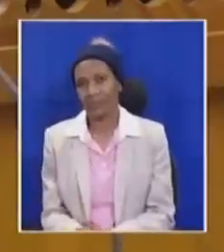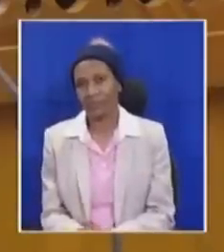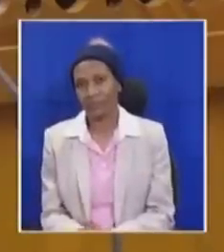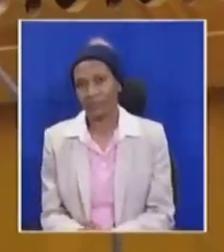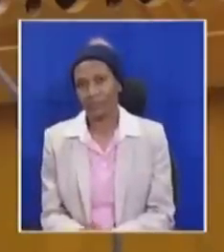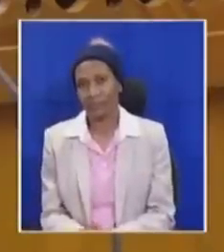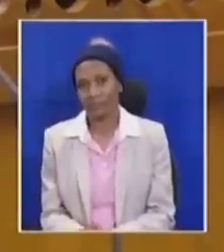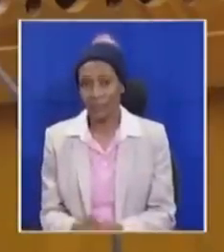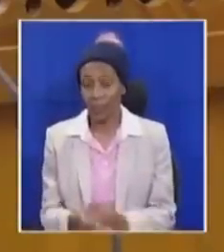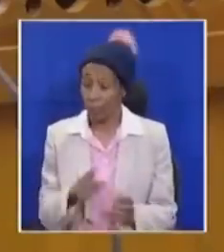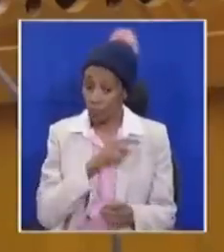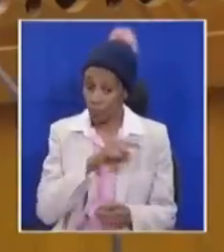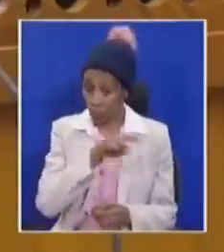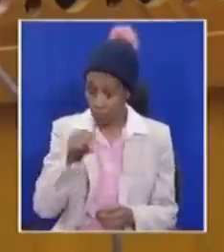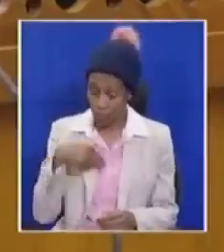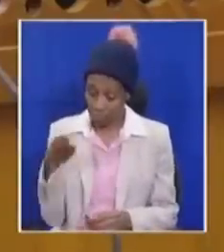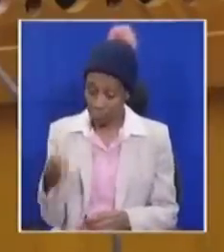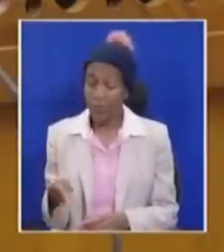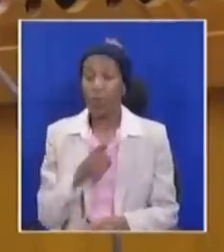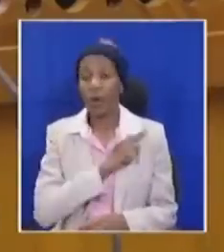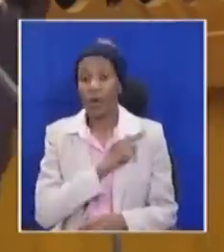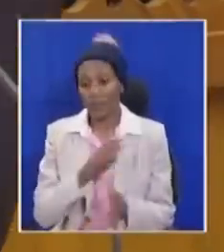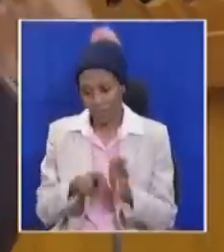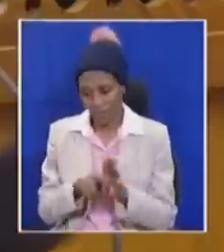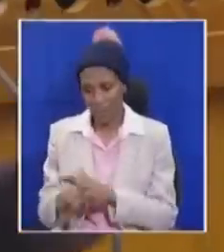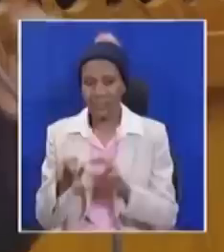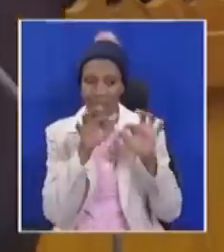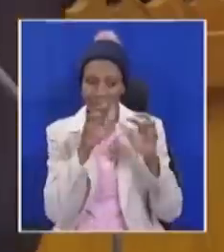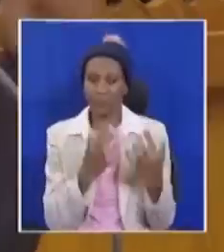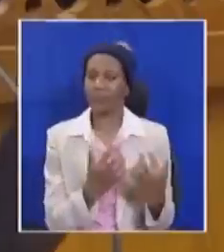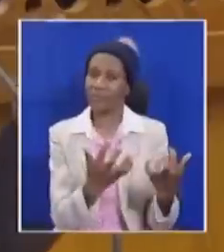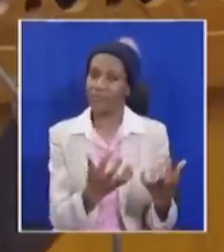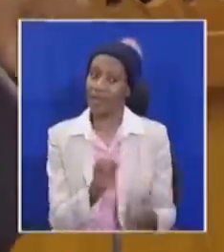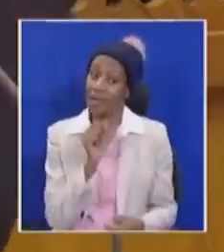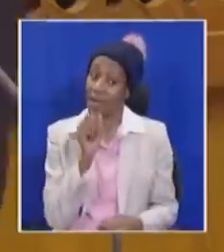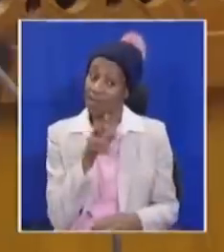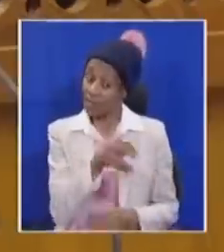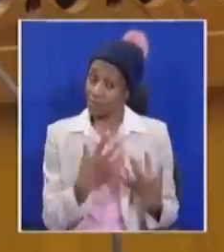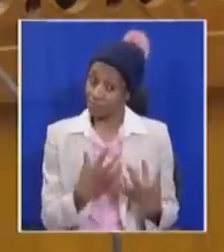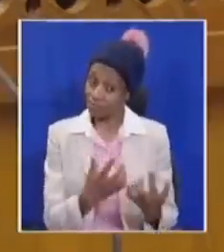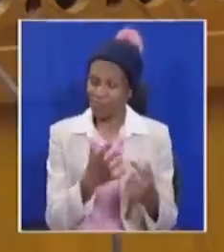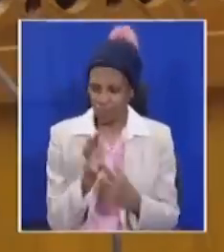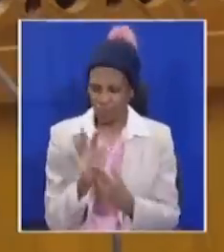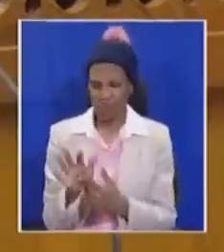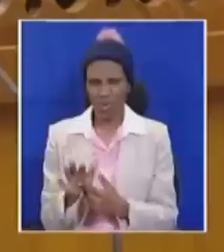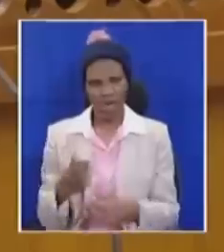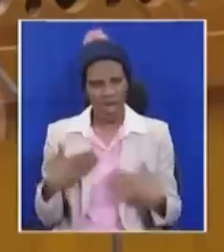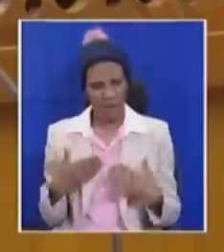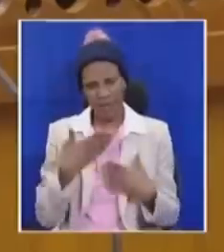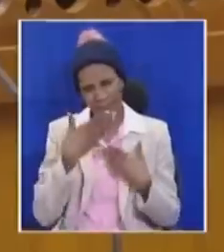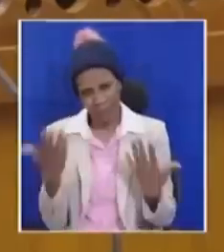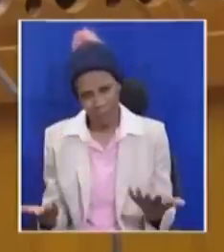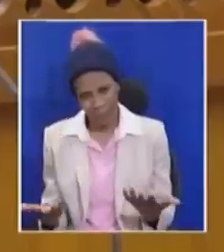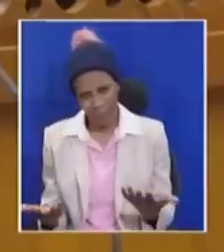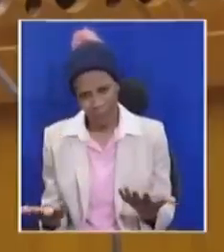on our own. We represent the people. And if people are showing some dissatisfaction about